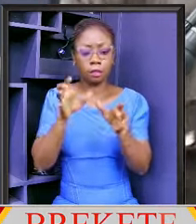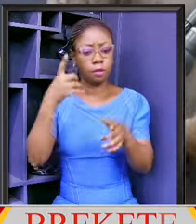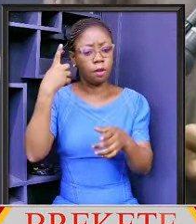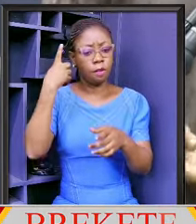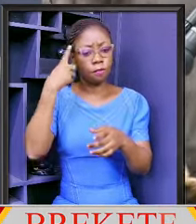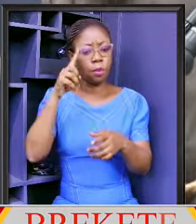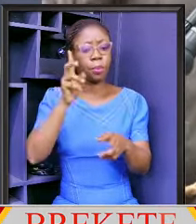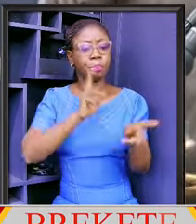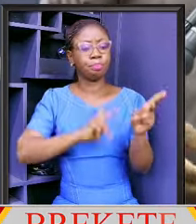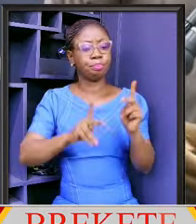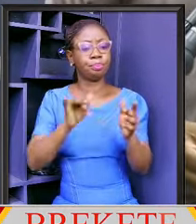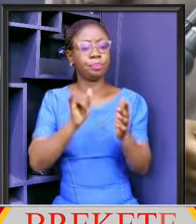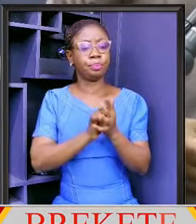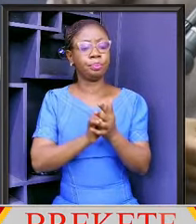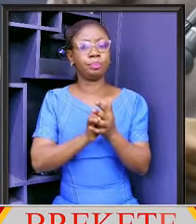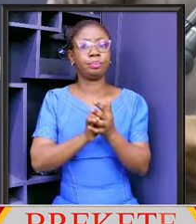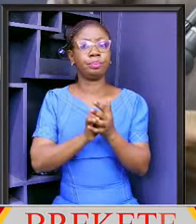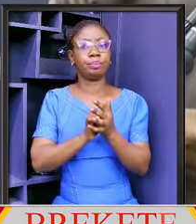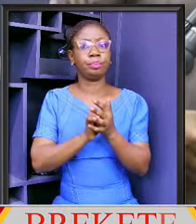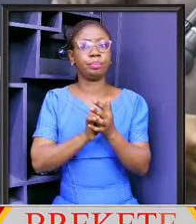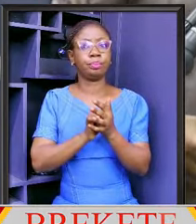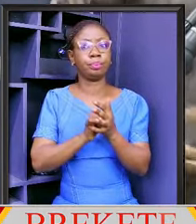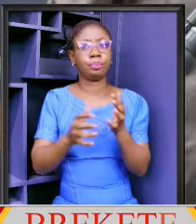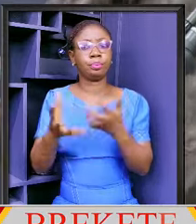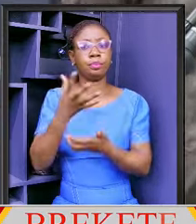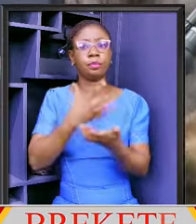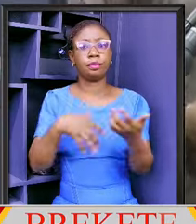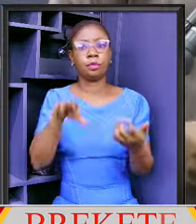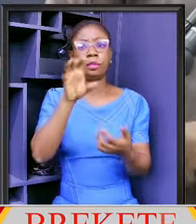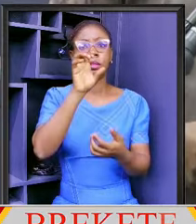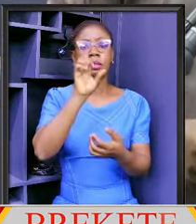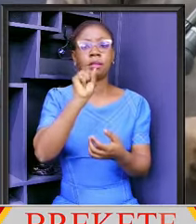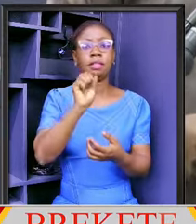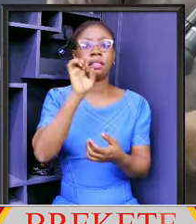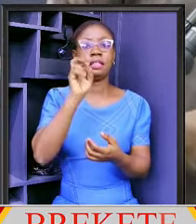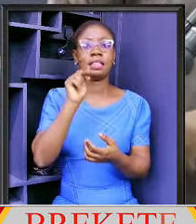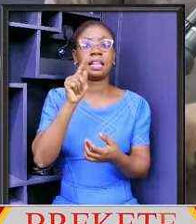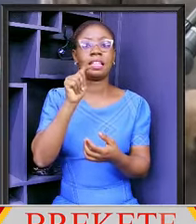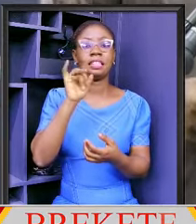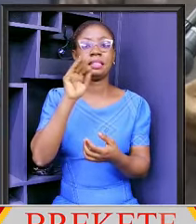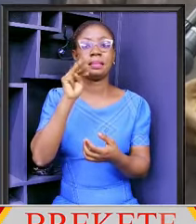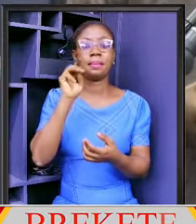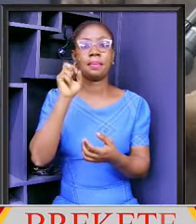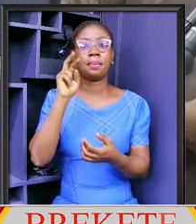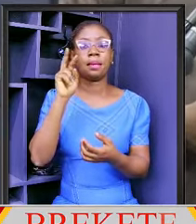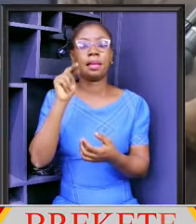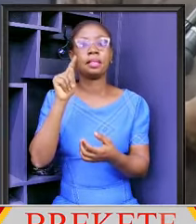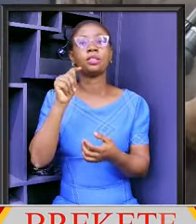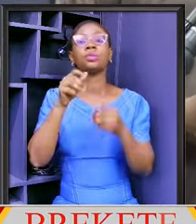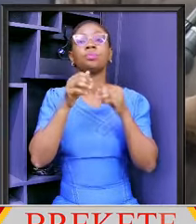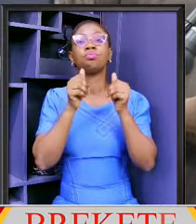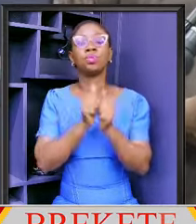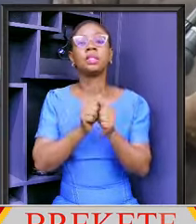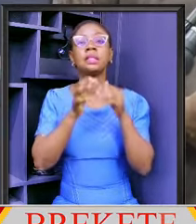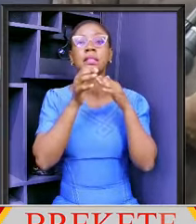mixed sentiment with leadership, mixed sentiment with corporate